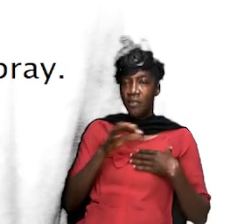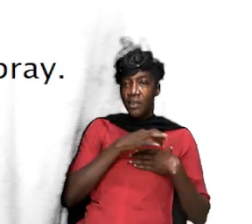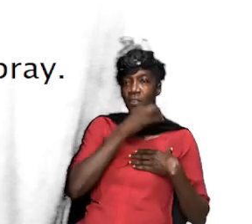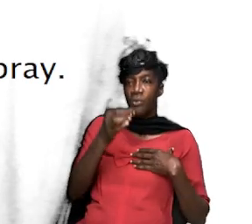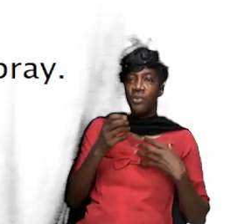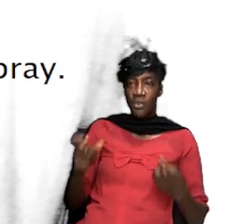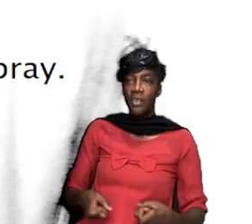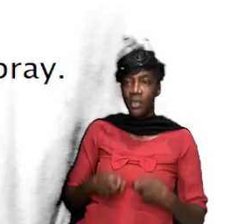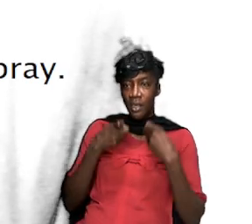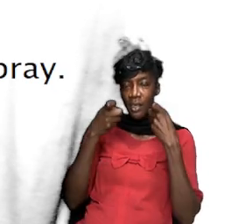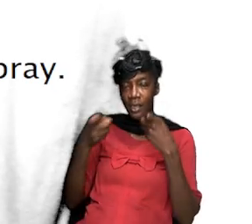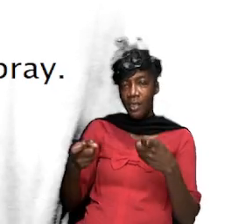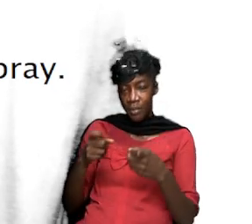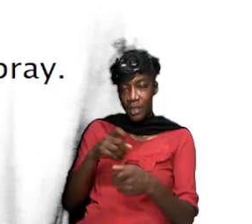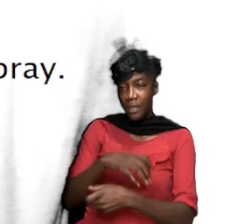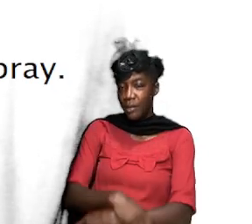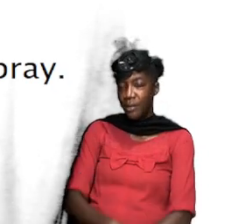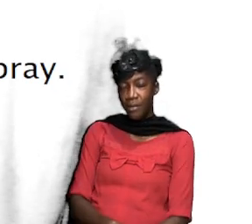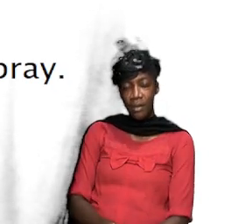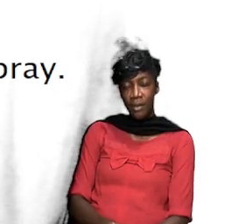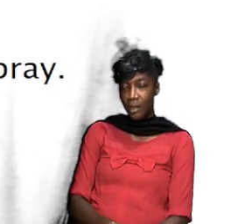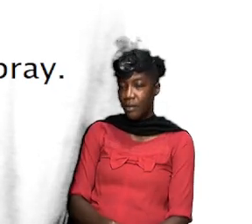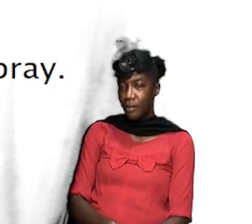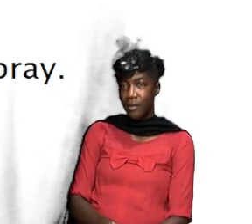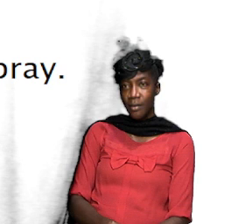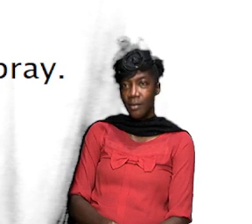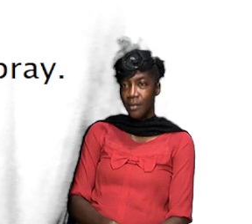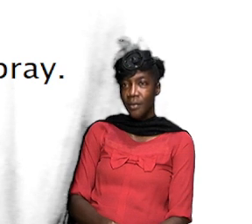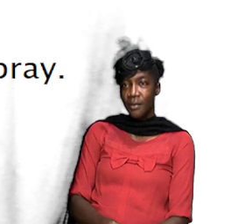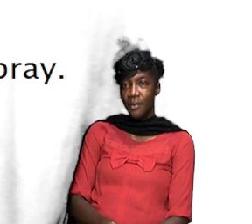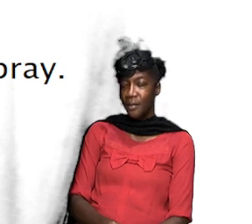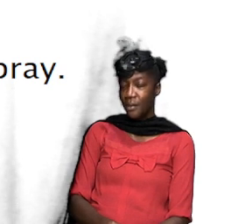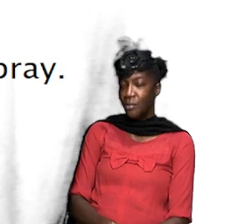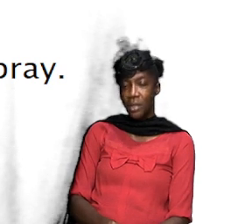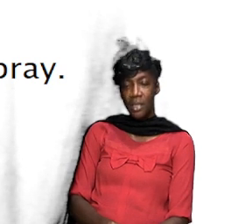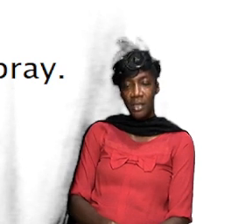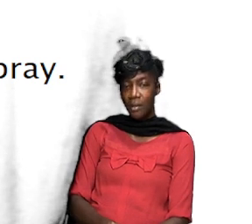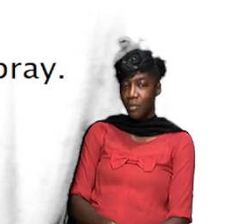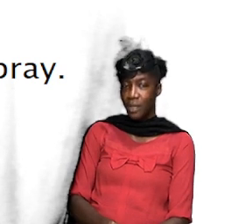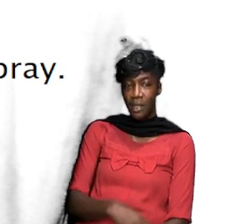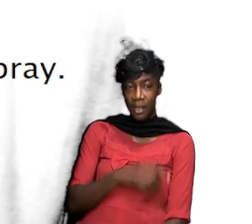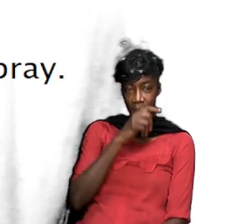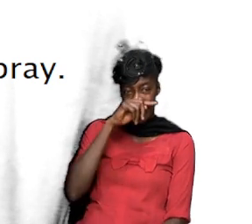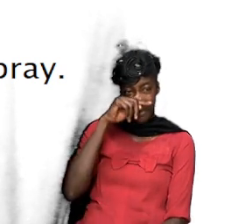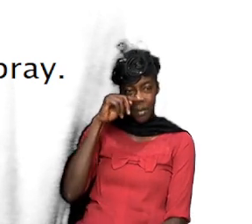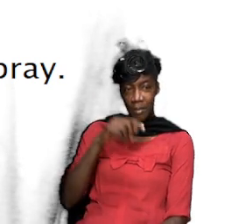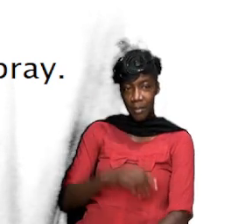Pray for spiritual gifts. Lord, manifest the gifts into church.